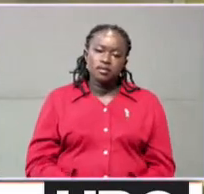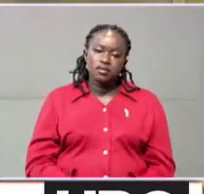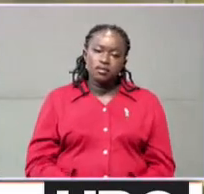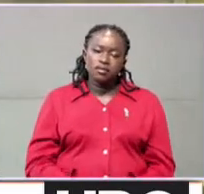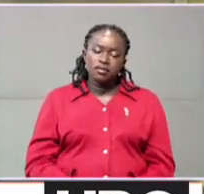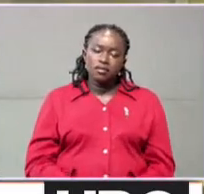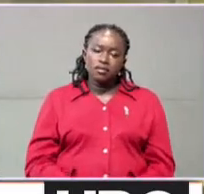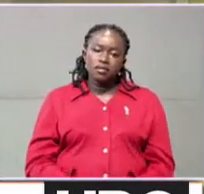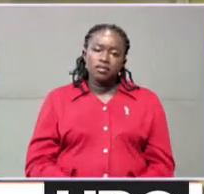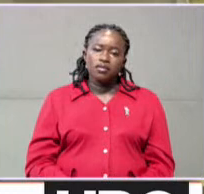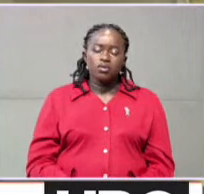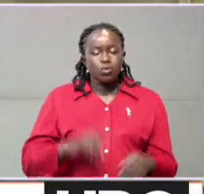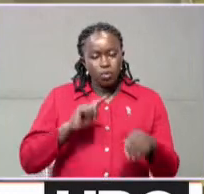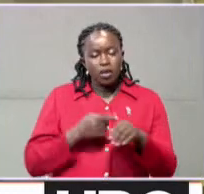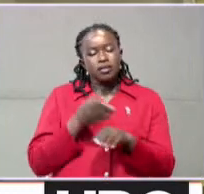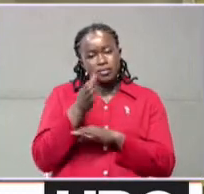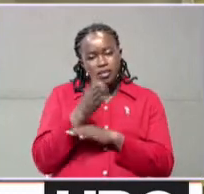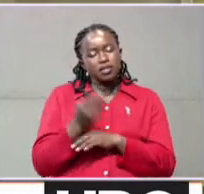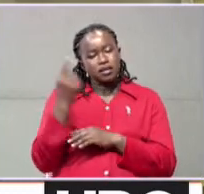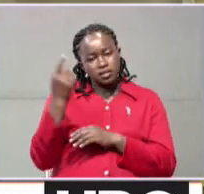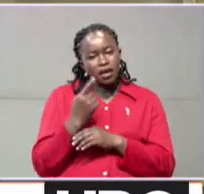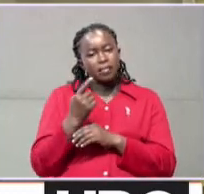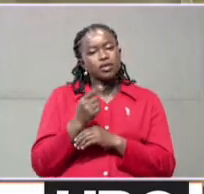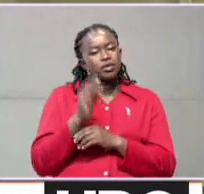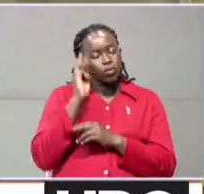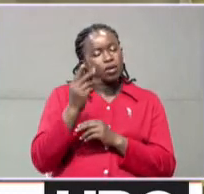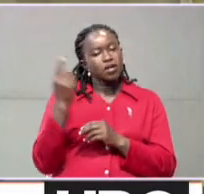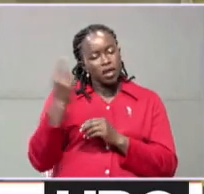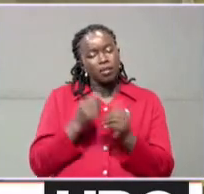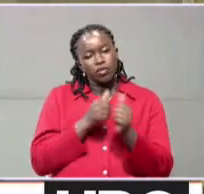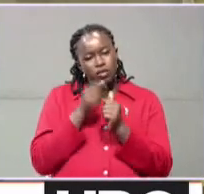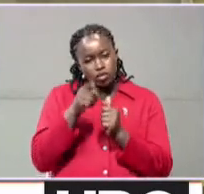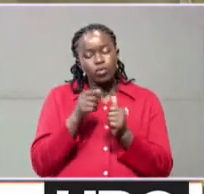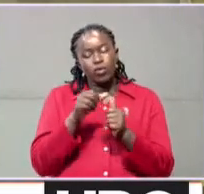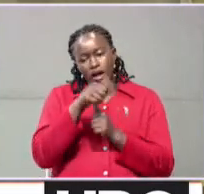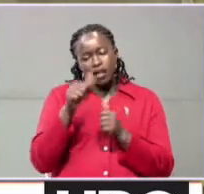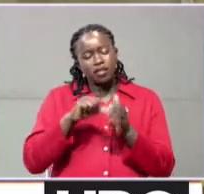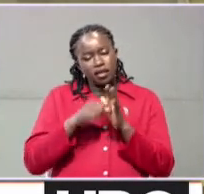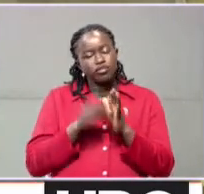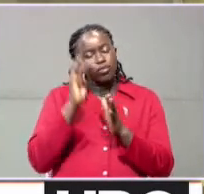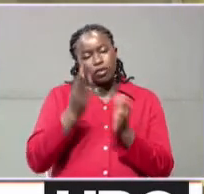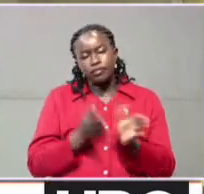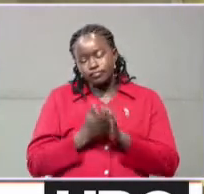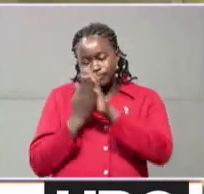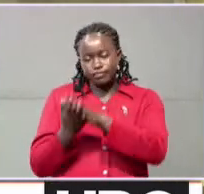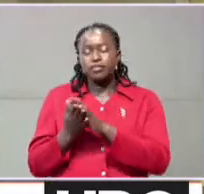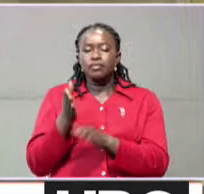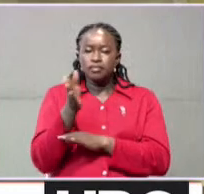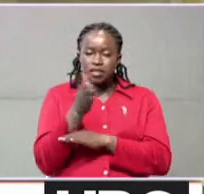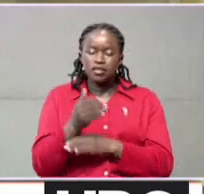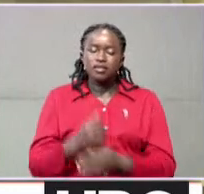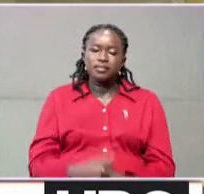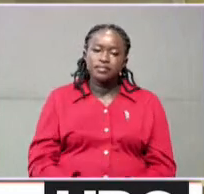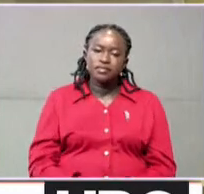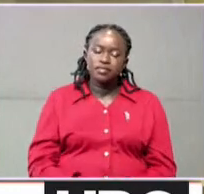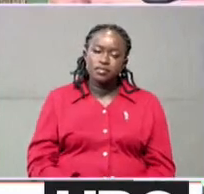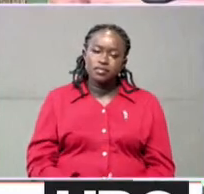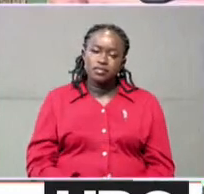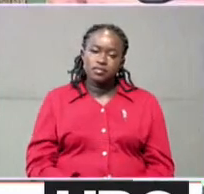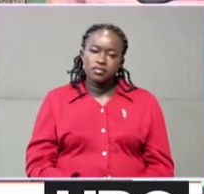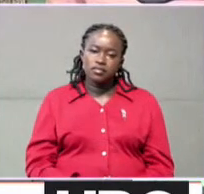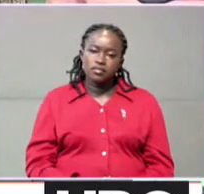is coming will come with you then you will address the risk to the minister so on our ministry thank